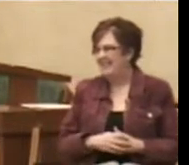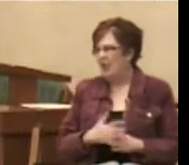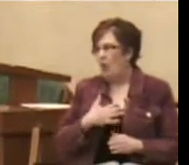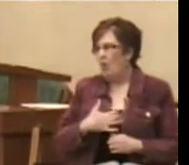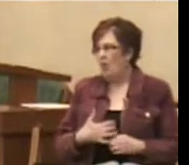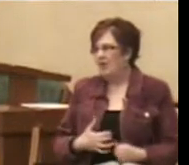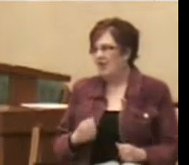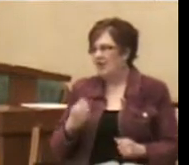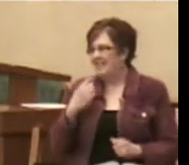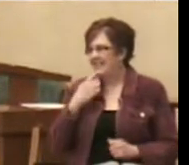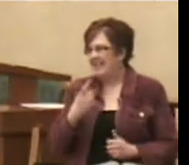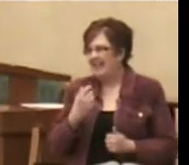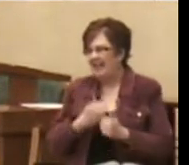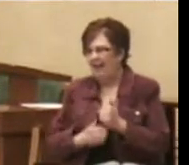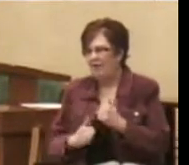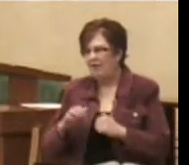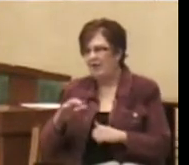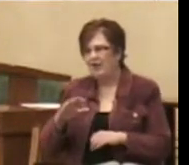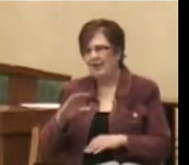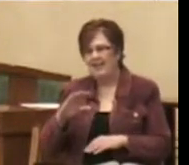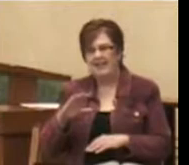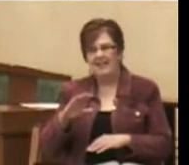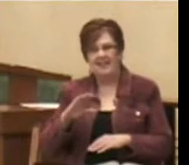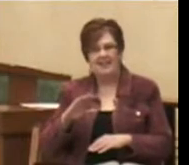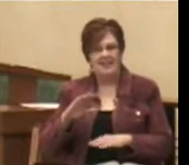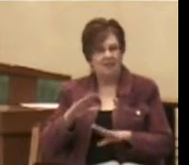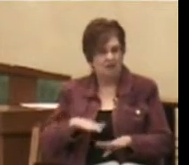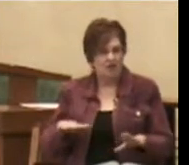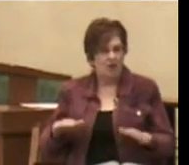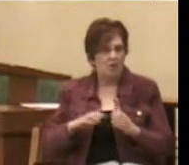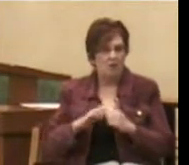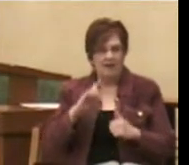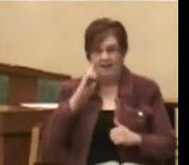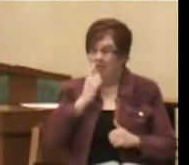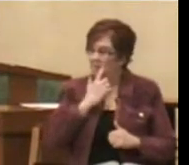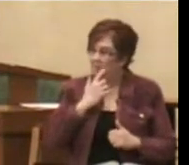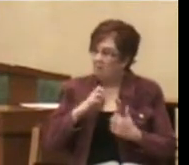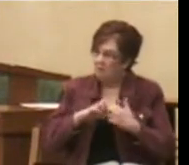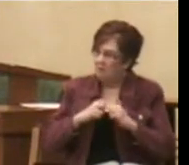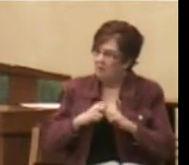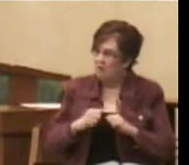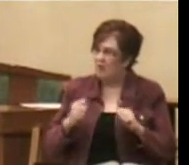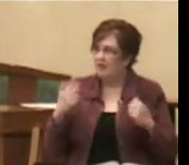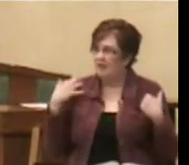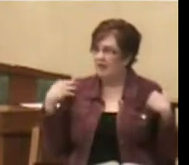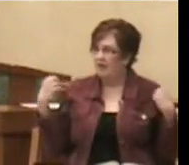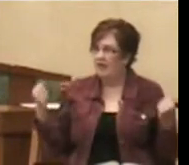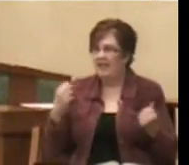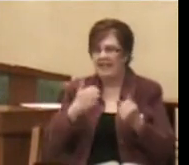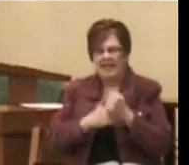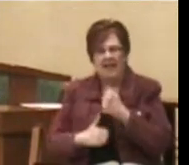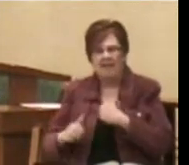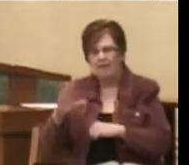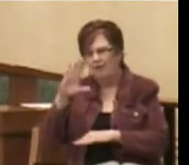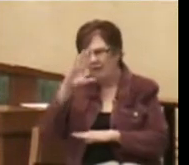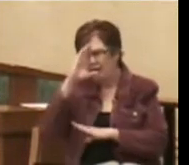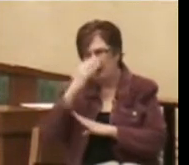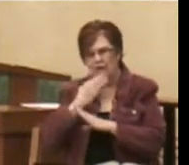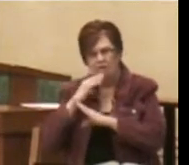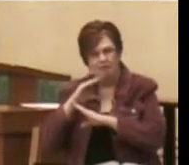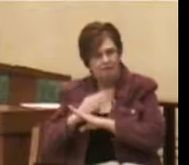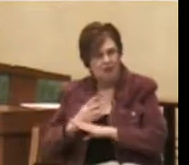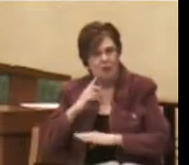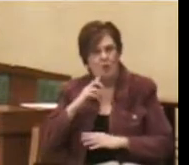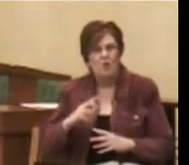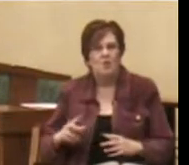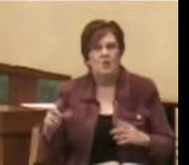that I could say that every child with eyesight problems would have their sight restored and that every child afflicted with disease